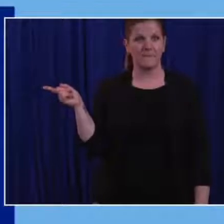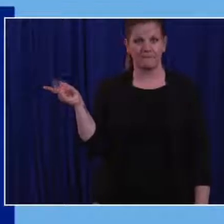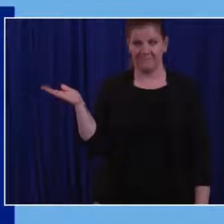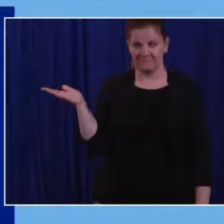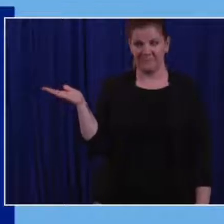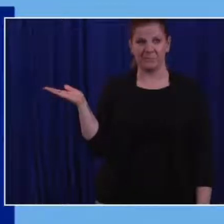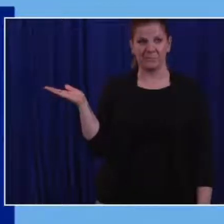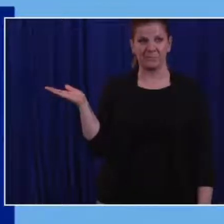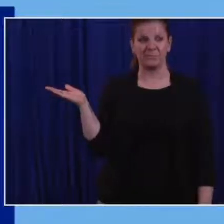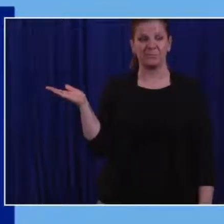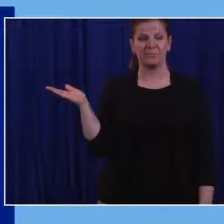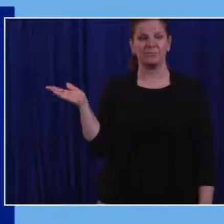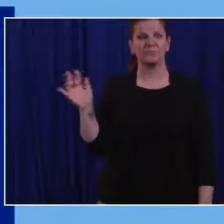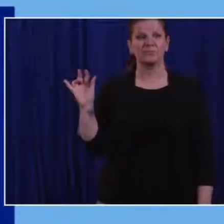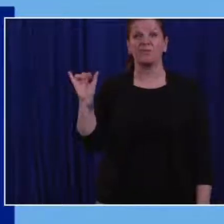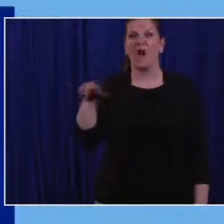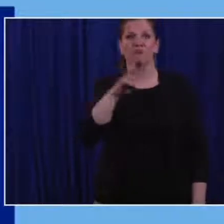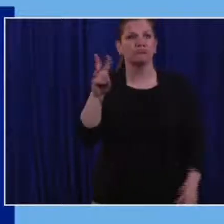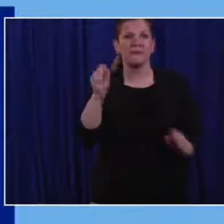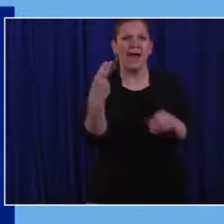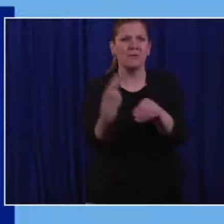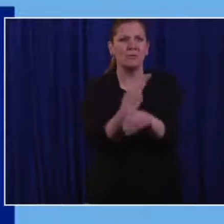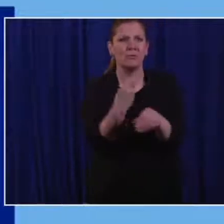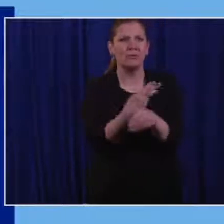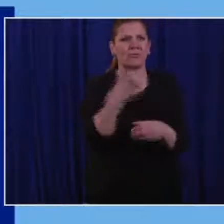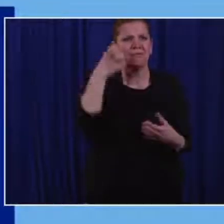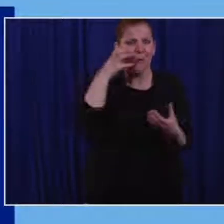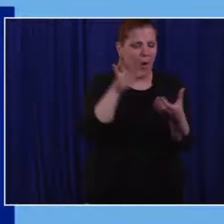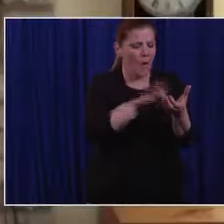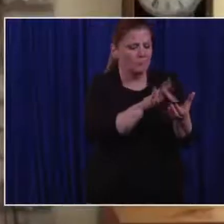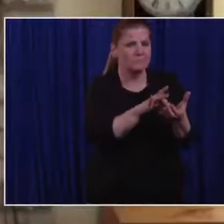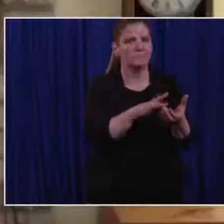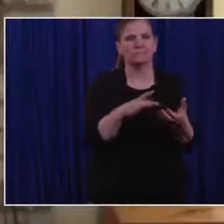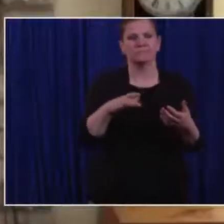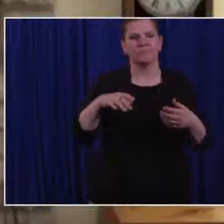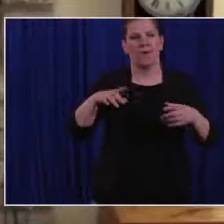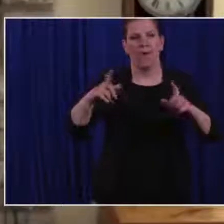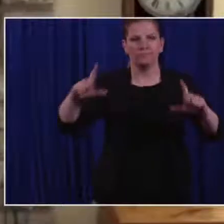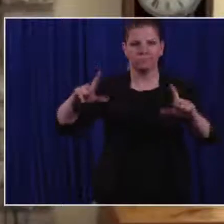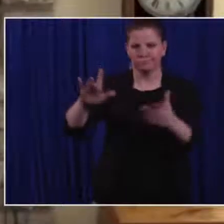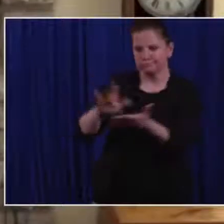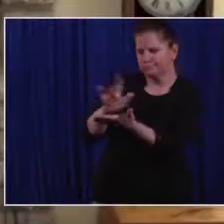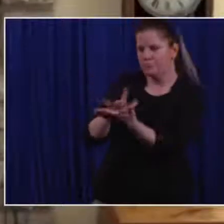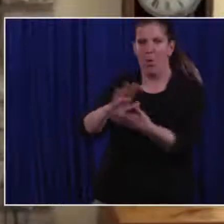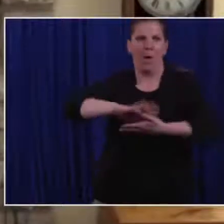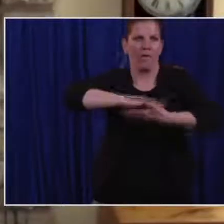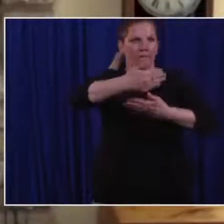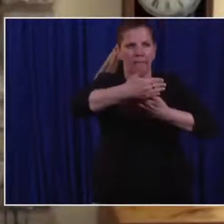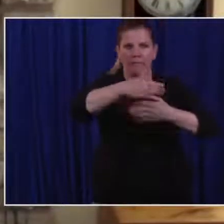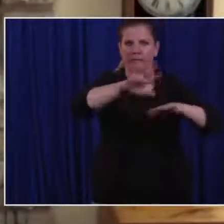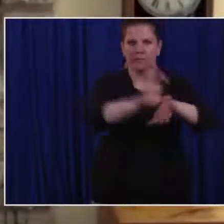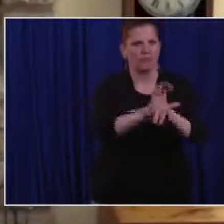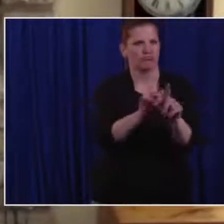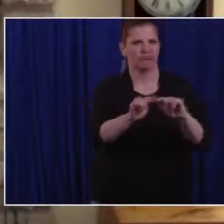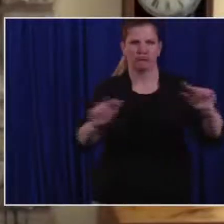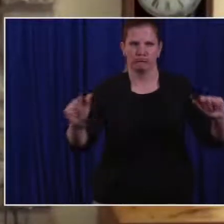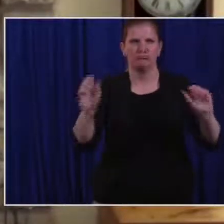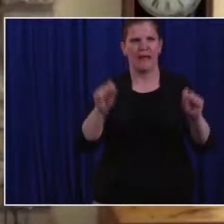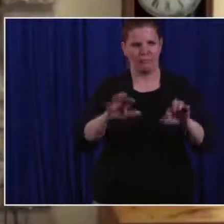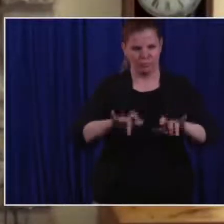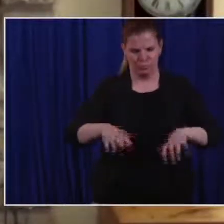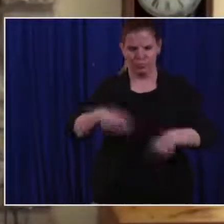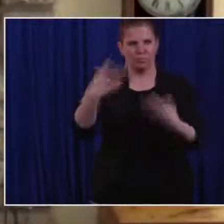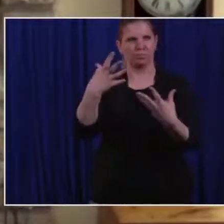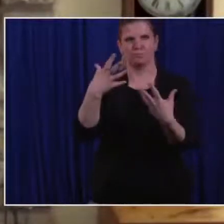gettheshot.coronavirus.ohio.gov. You can go on your computer, smartphone, or tablet. Ohioans can use the tool to determine if